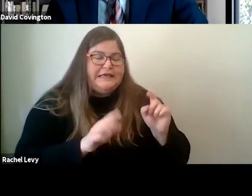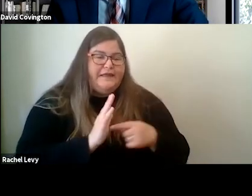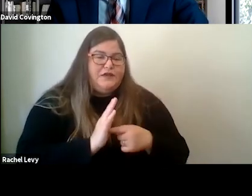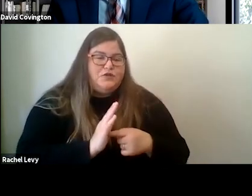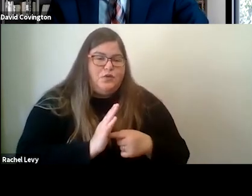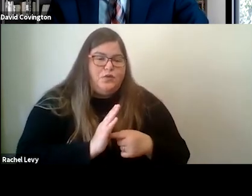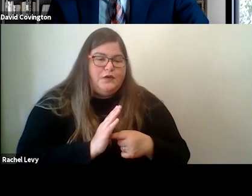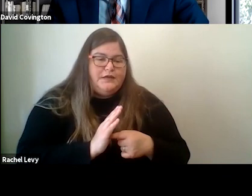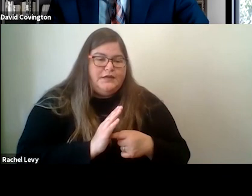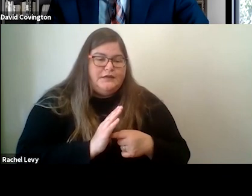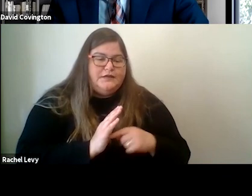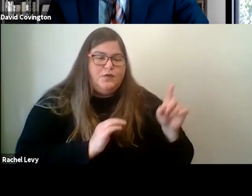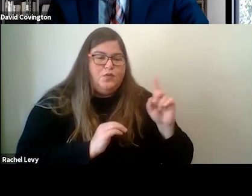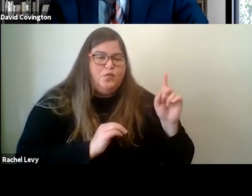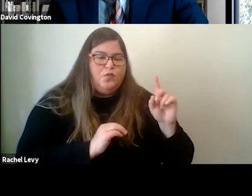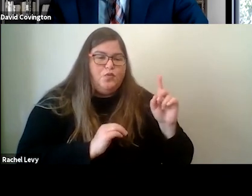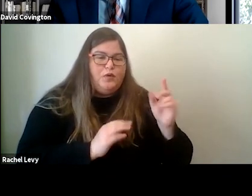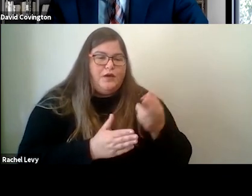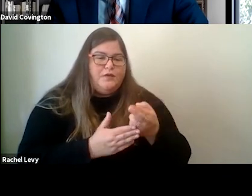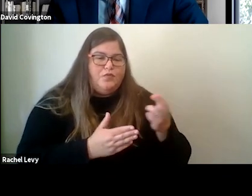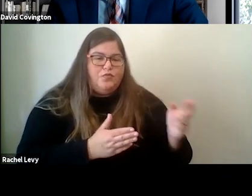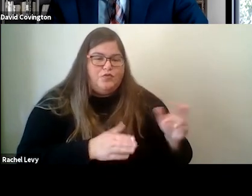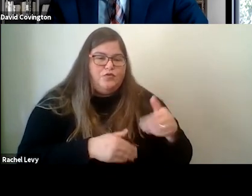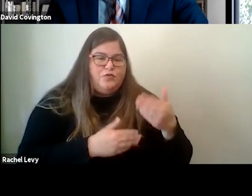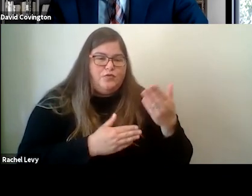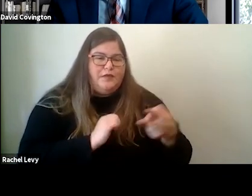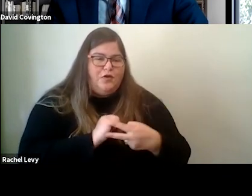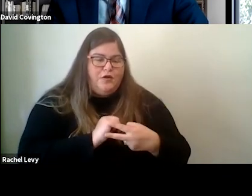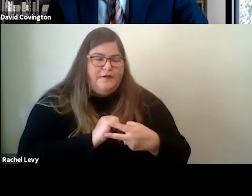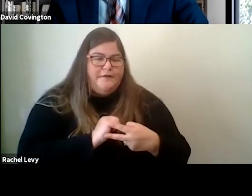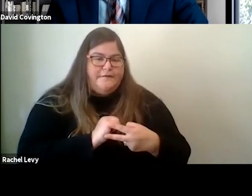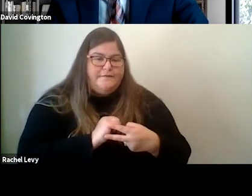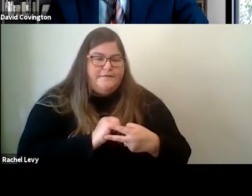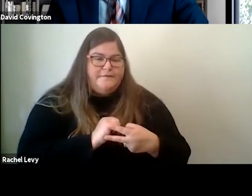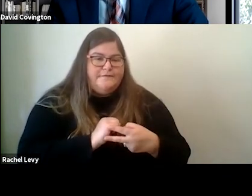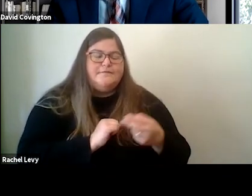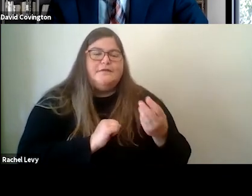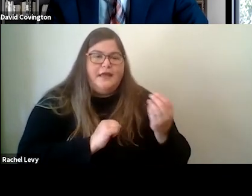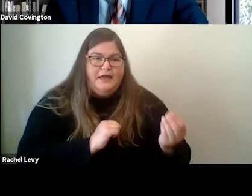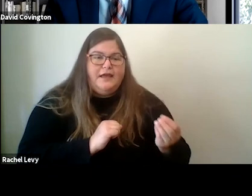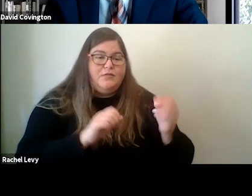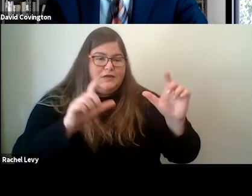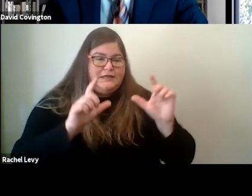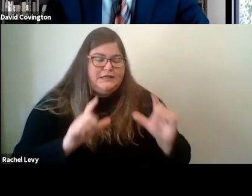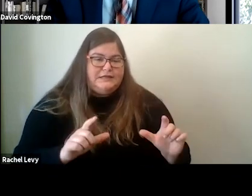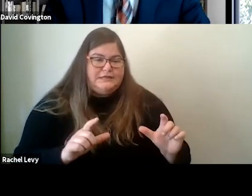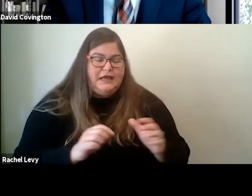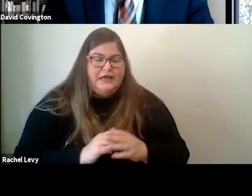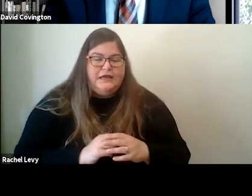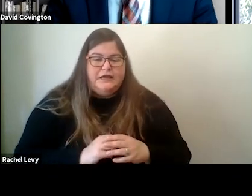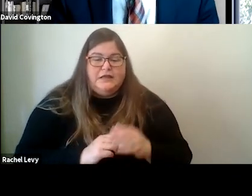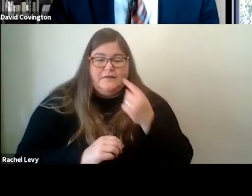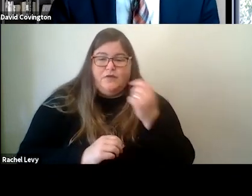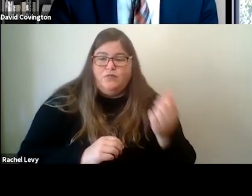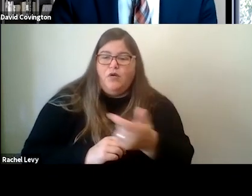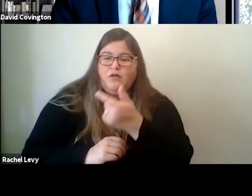shows where these resources are going to be archived. And next slide, just for all of you